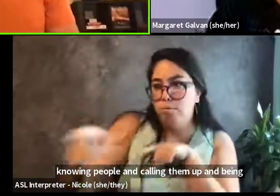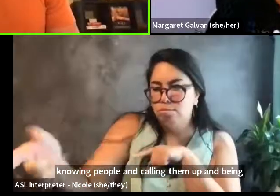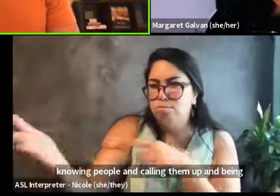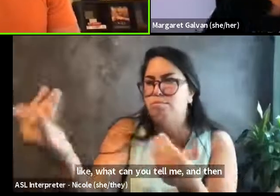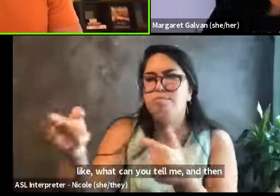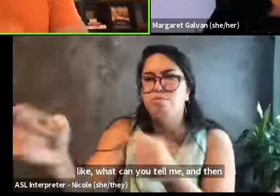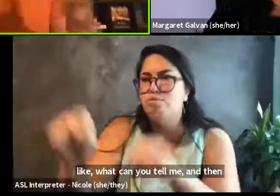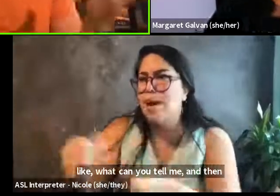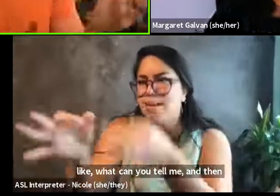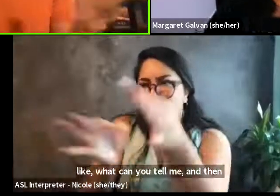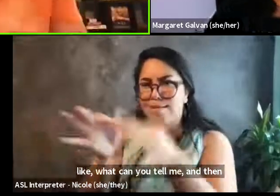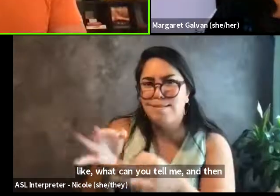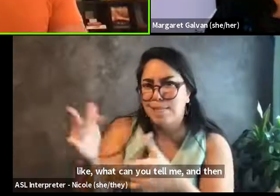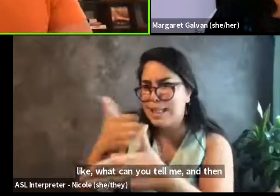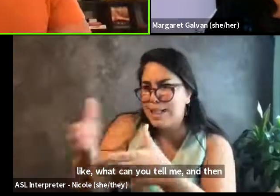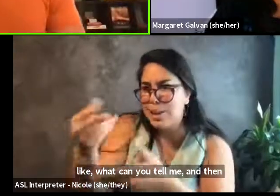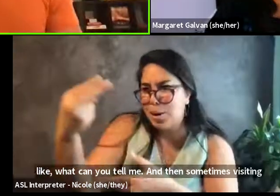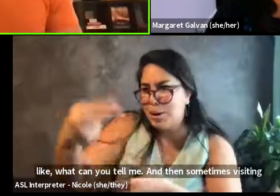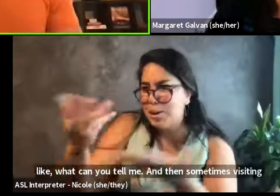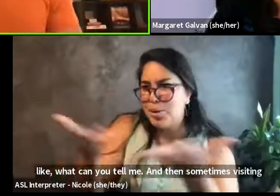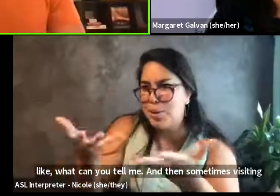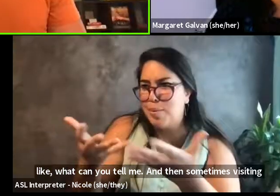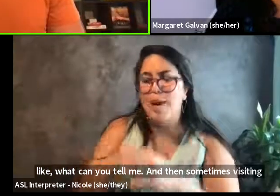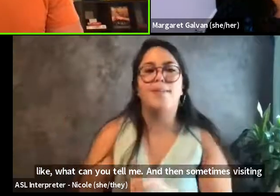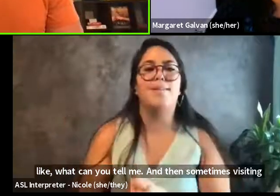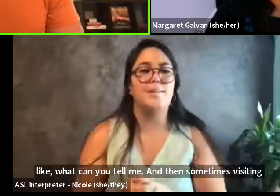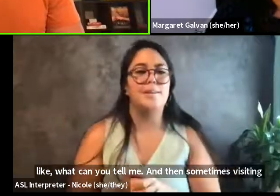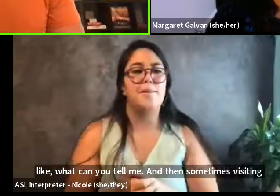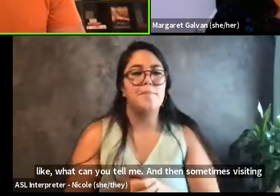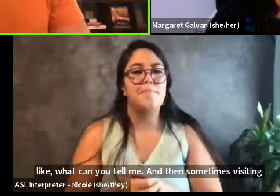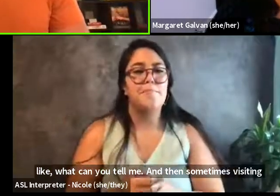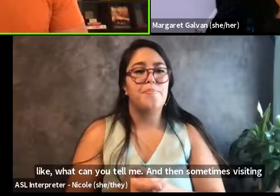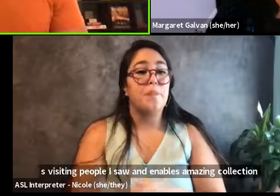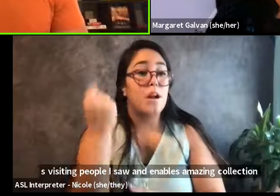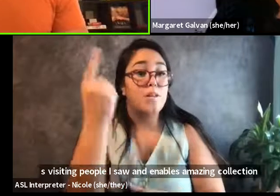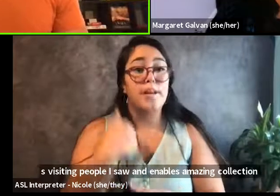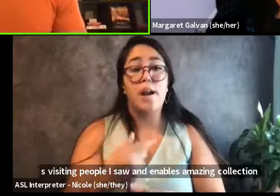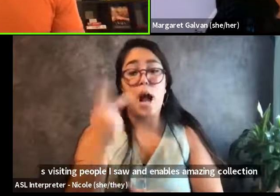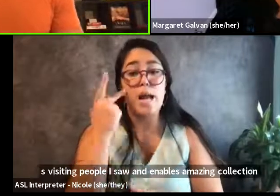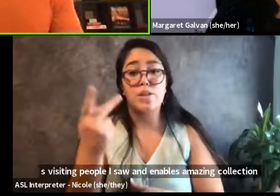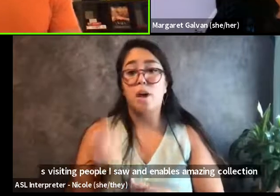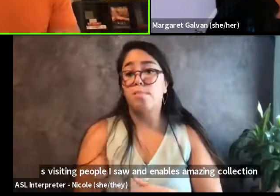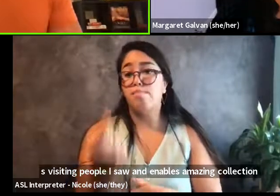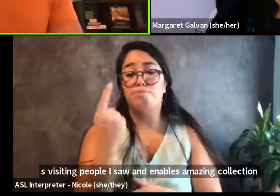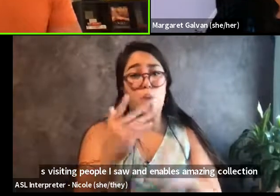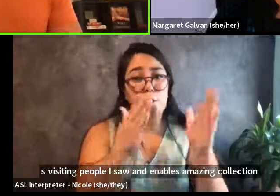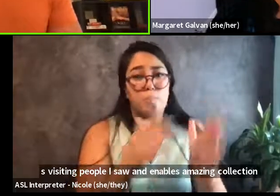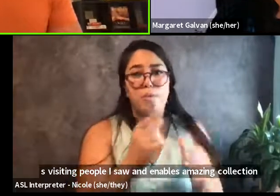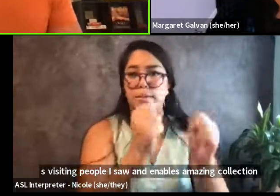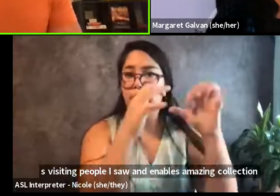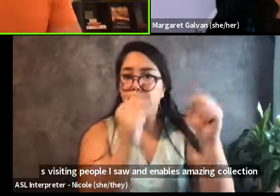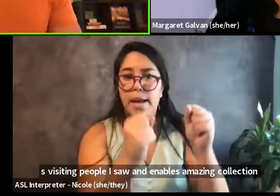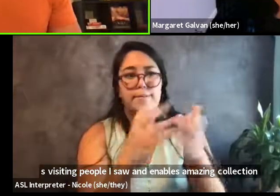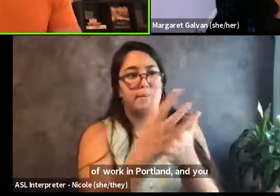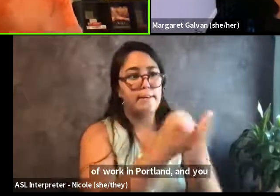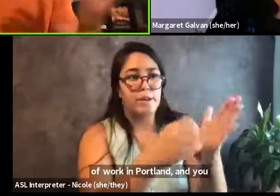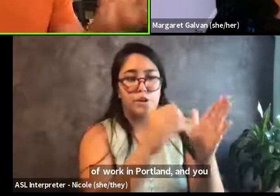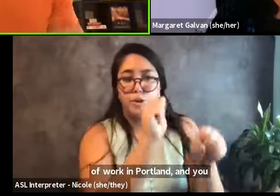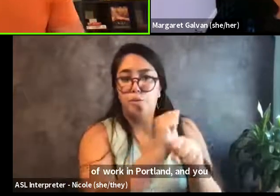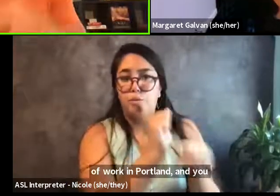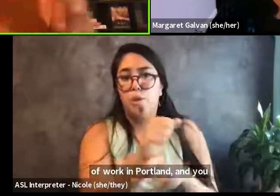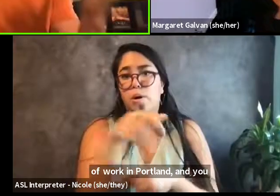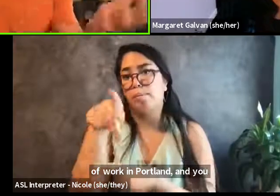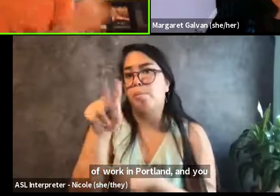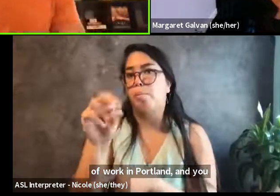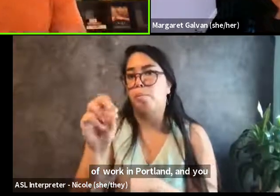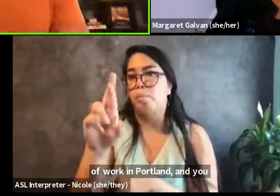visiting people. I, I saw Andy Mangle's amazing collection of work, um, uh, in Portland and, um, you know, talk to Jennifer